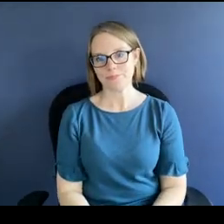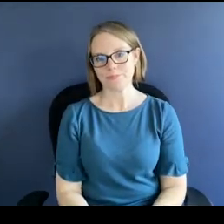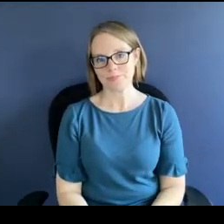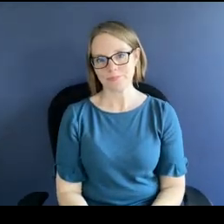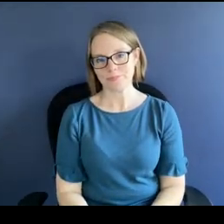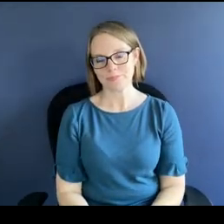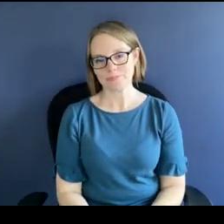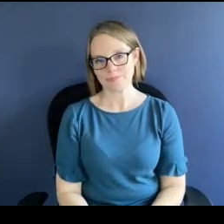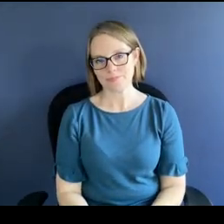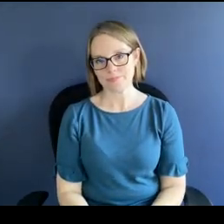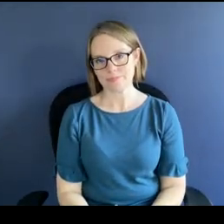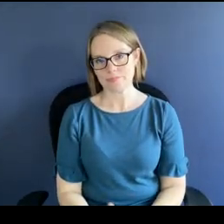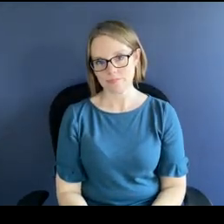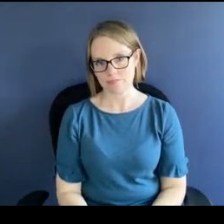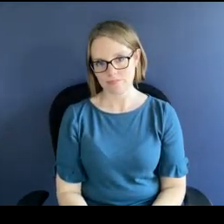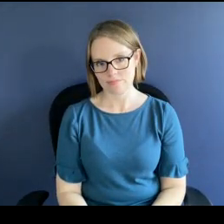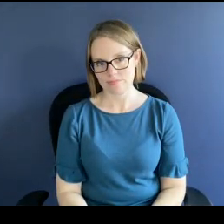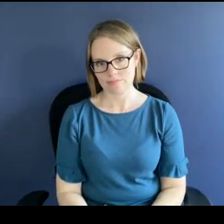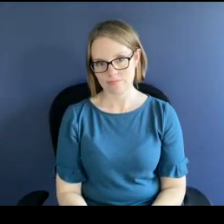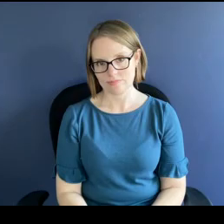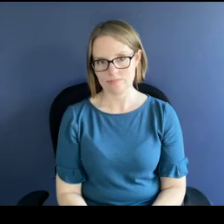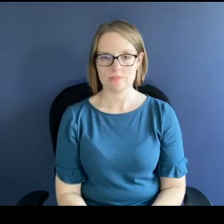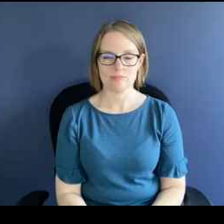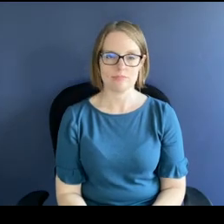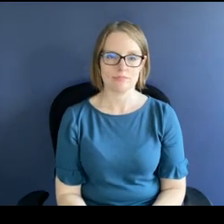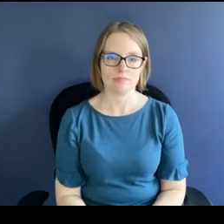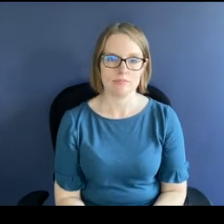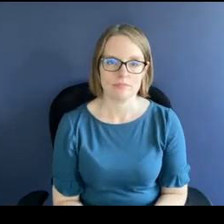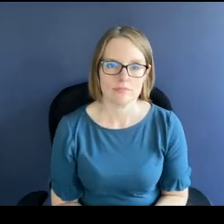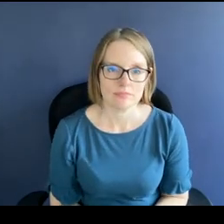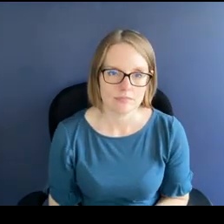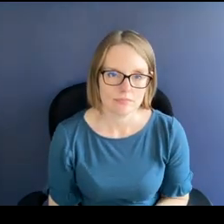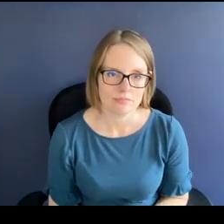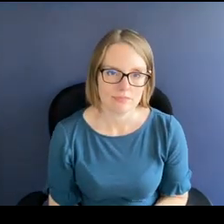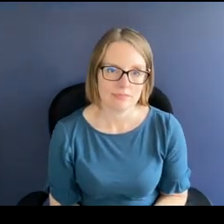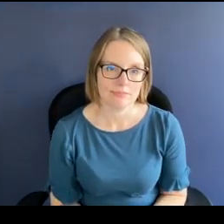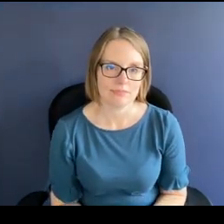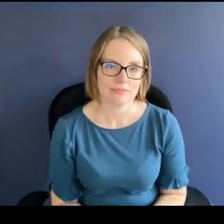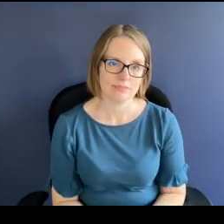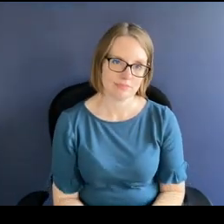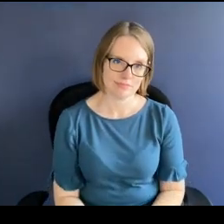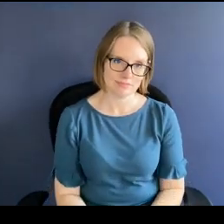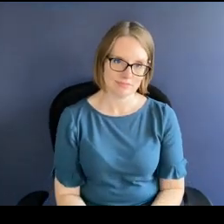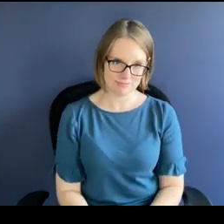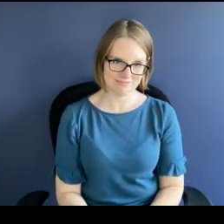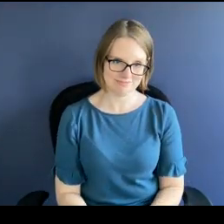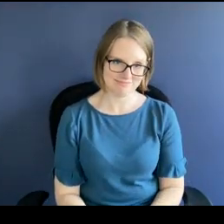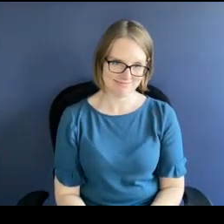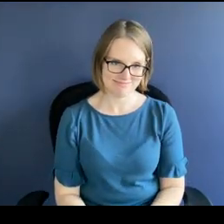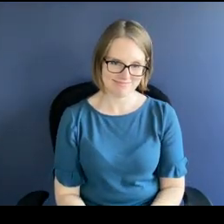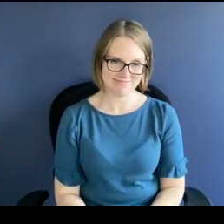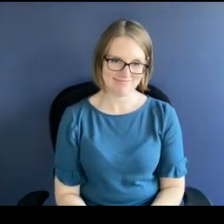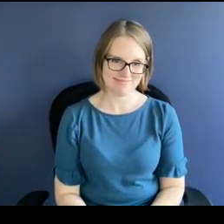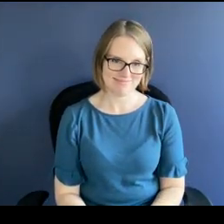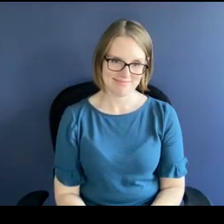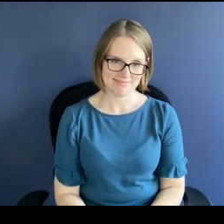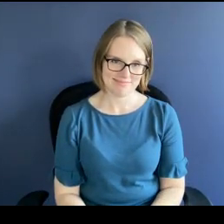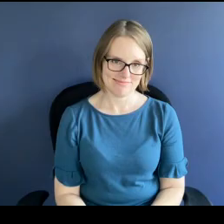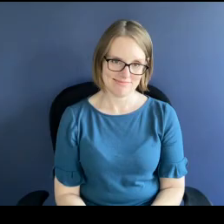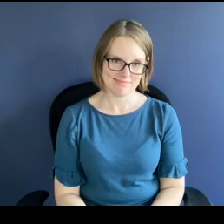Knowledge check 9 reads, Stefan is designing a walk-in pantry that must